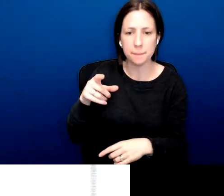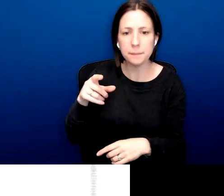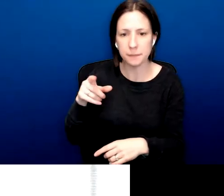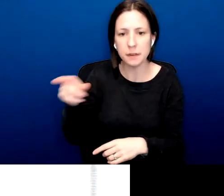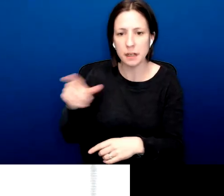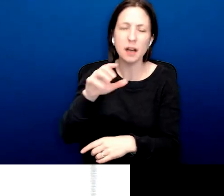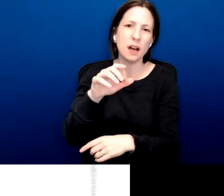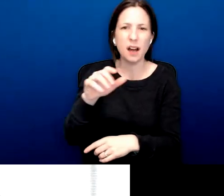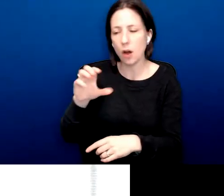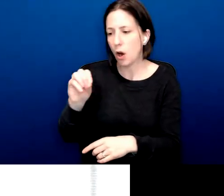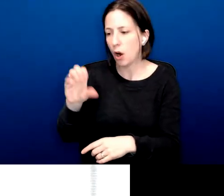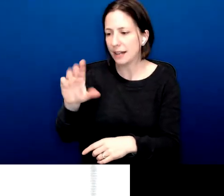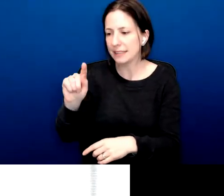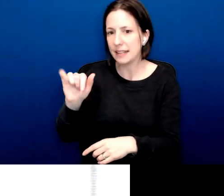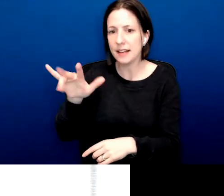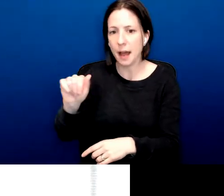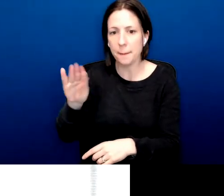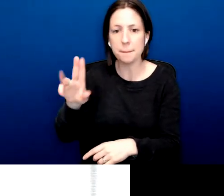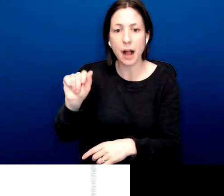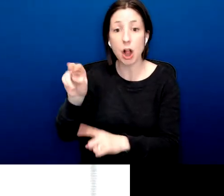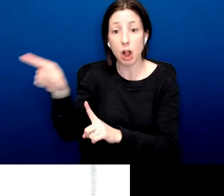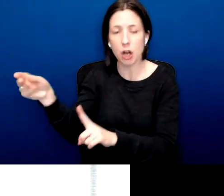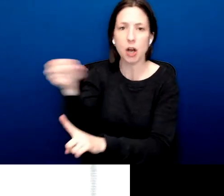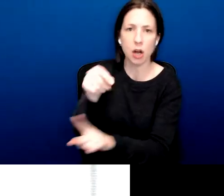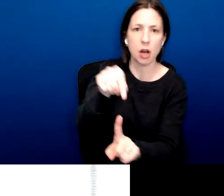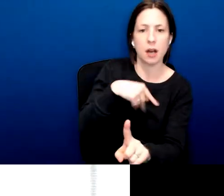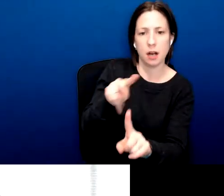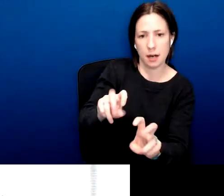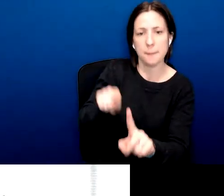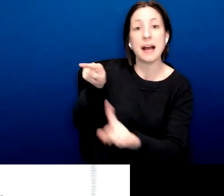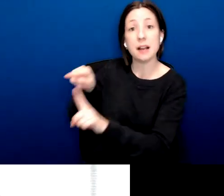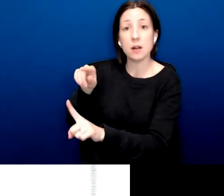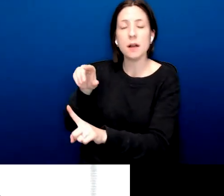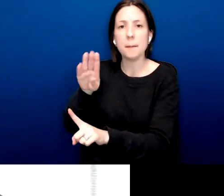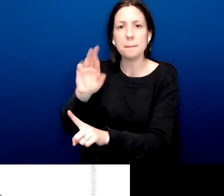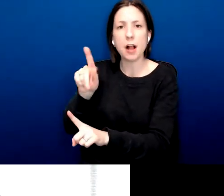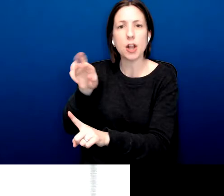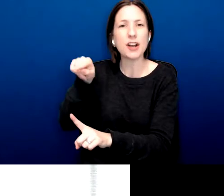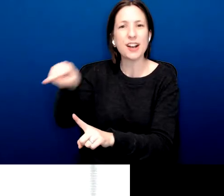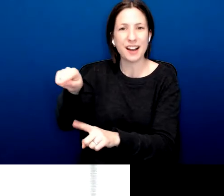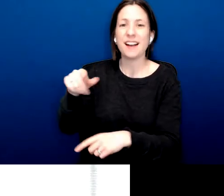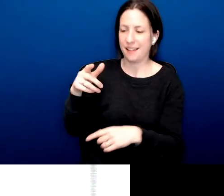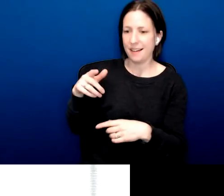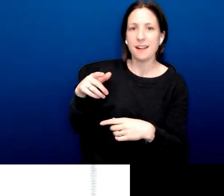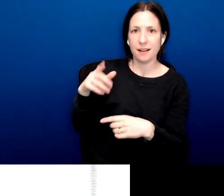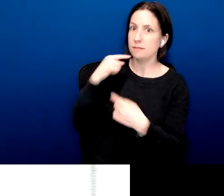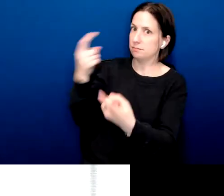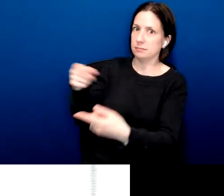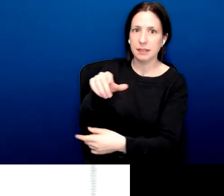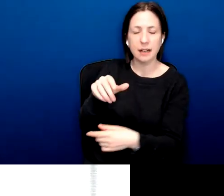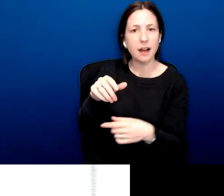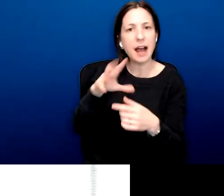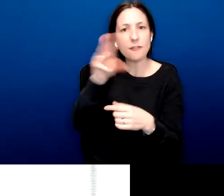Butler. If you're unfamiliar, Octavia Butler was a renowned African-American science fiction novelist. Octavia Butler was able to